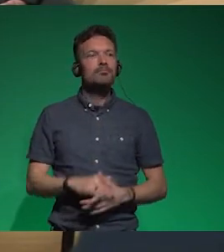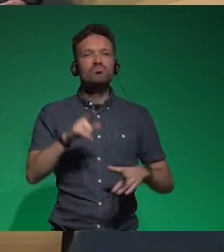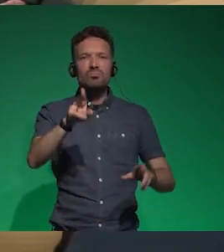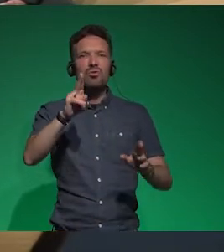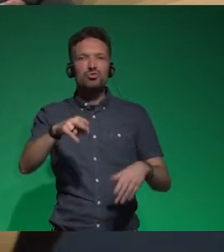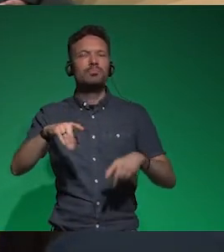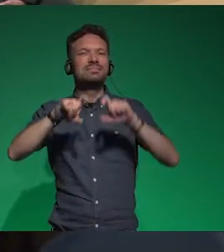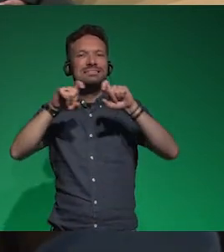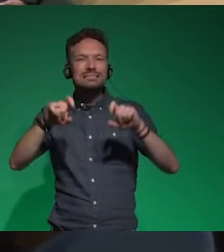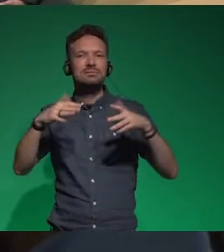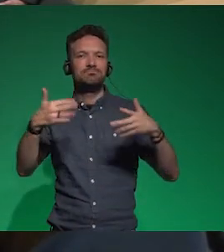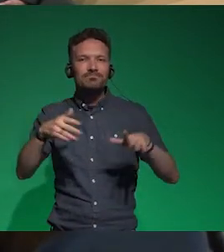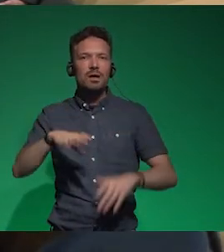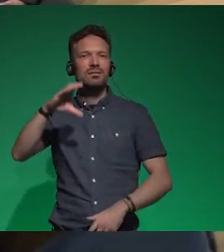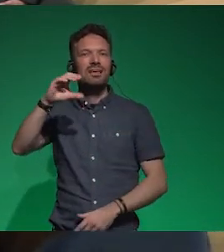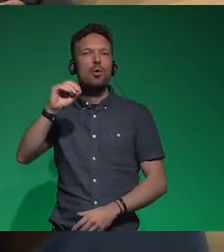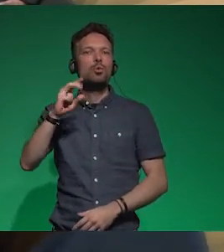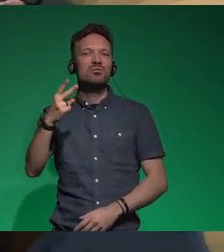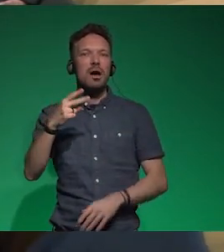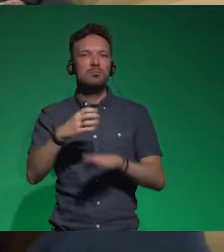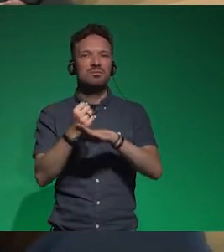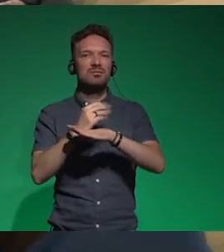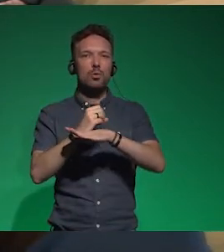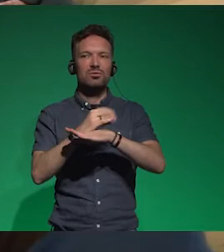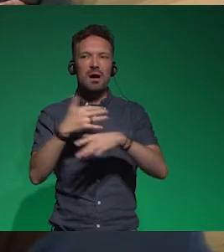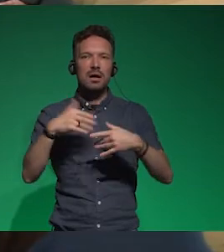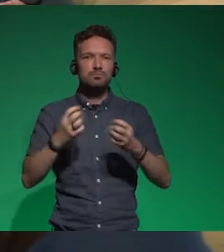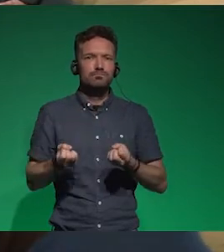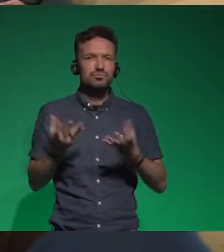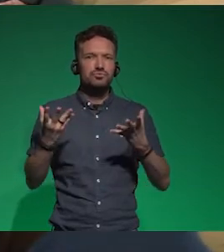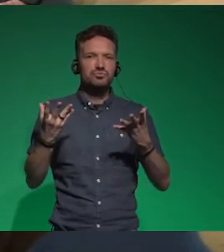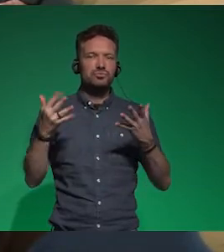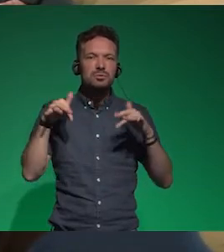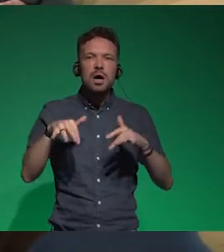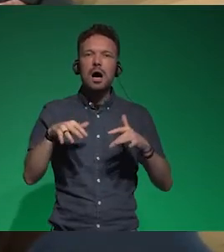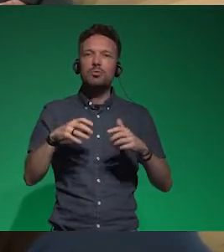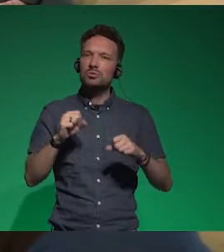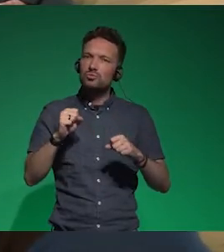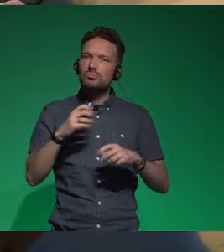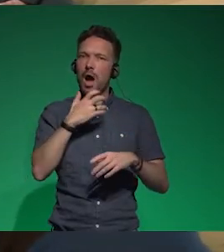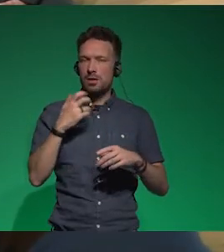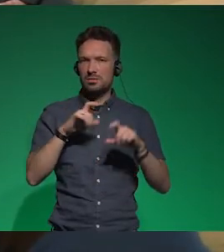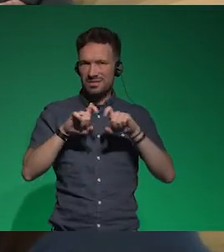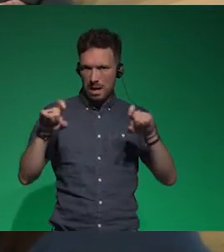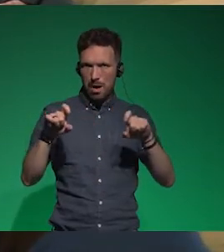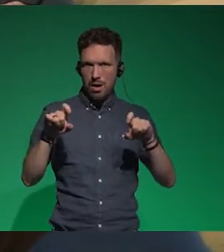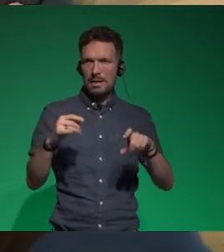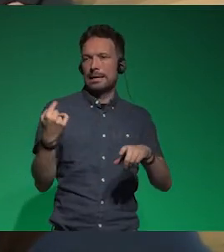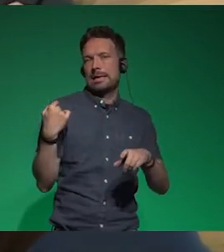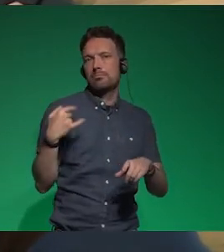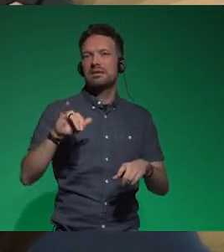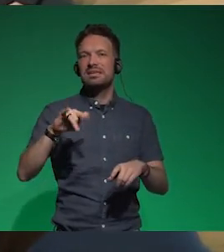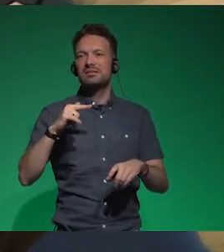greenhouse gases. Just the IPCC just a few weeks ago released a report showing how important or what the contribution of CO2 in